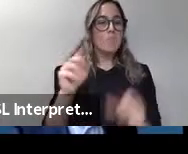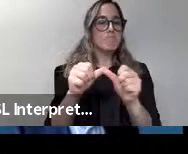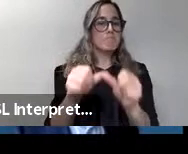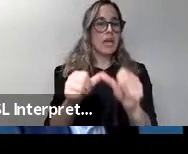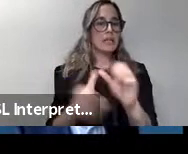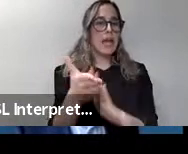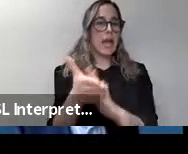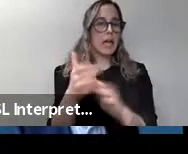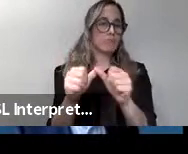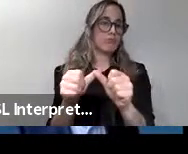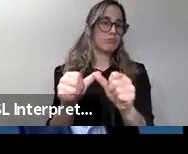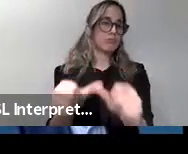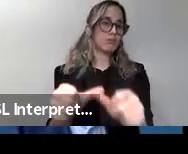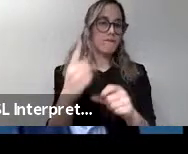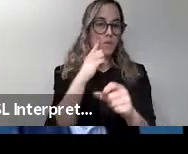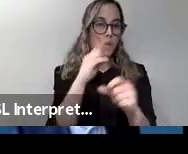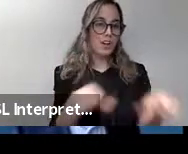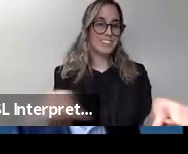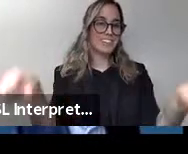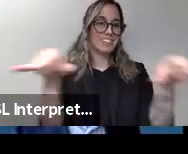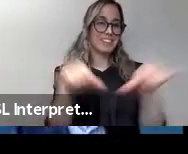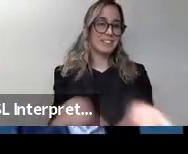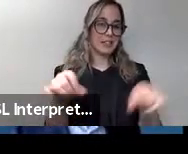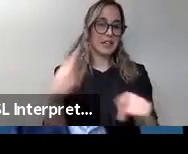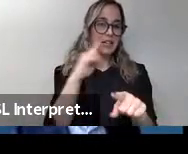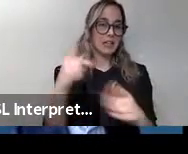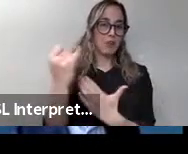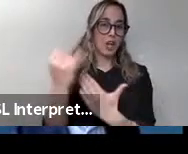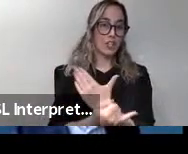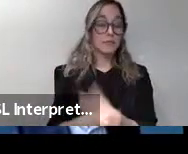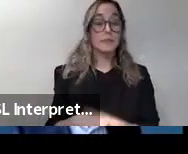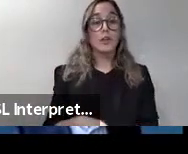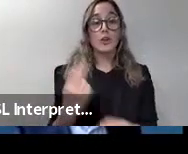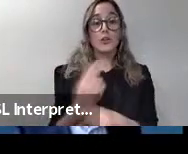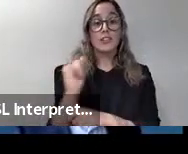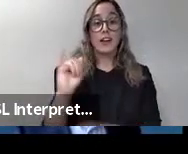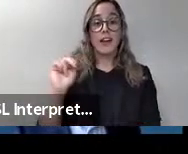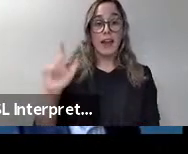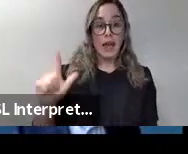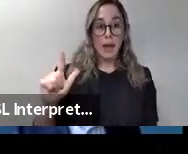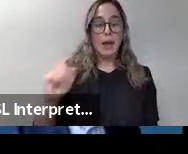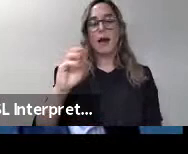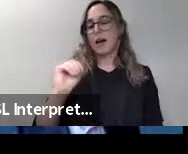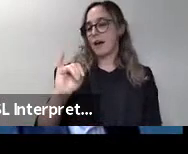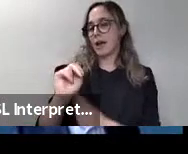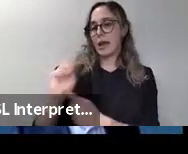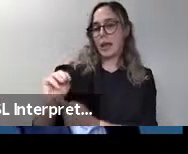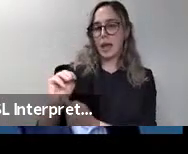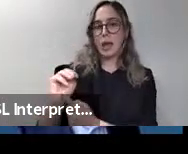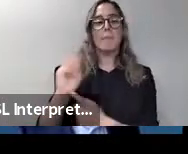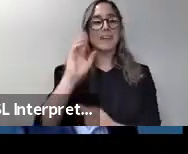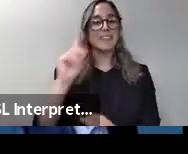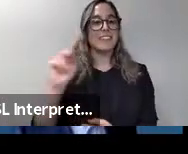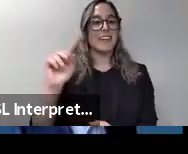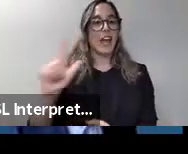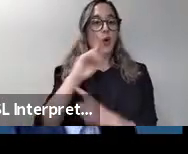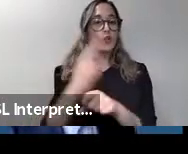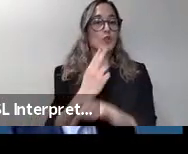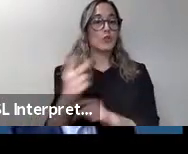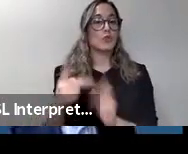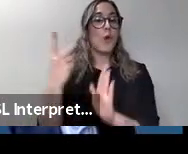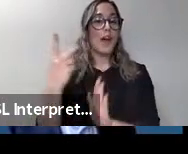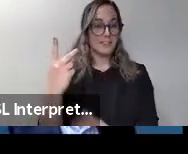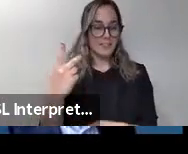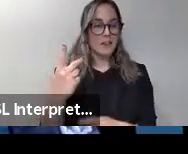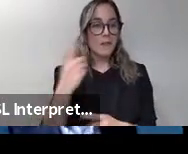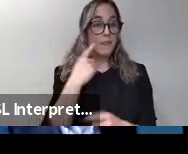the project. Using the INM, DNL was computed twice for each airport. The first DNL computation